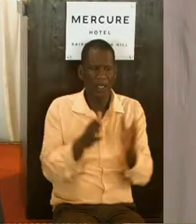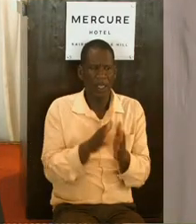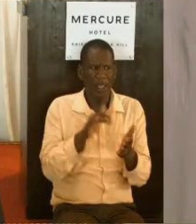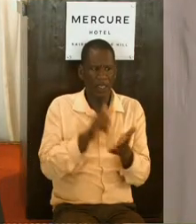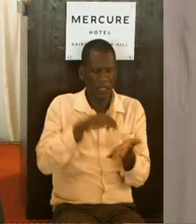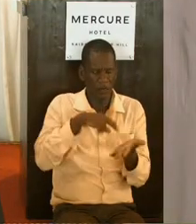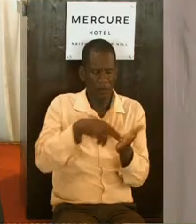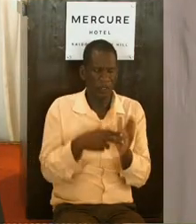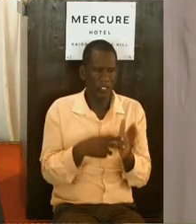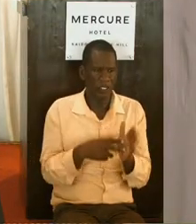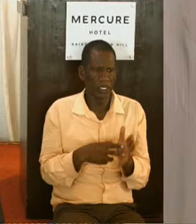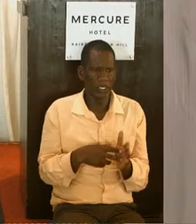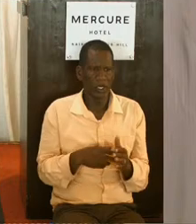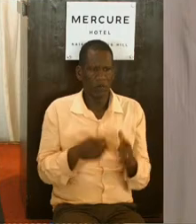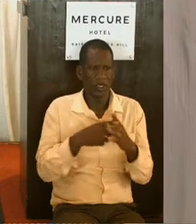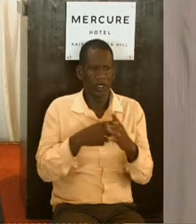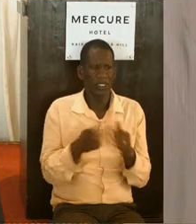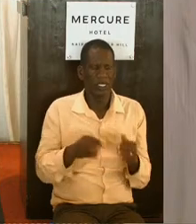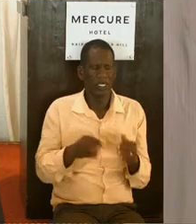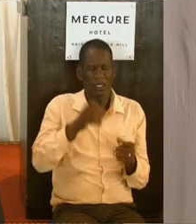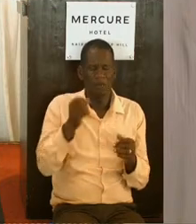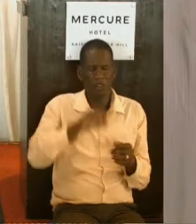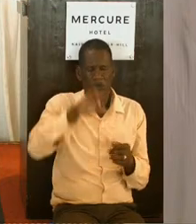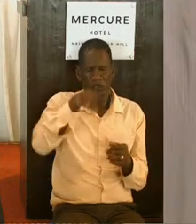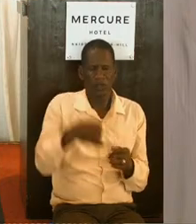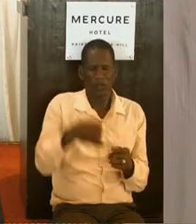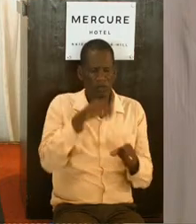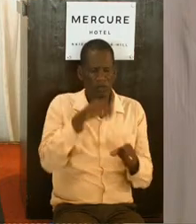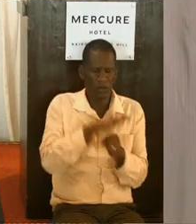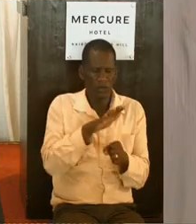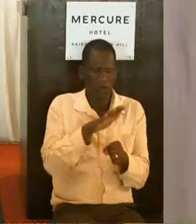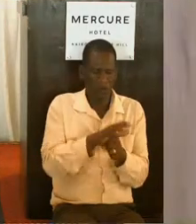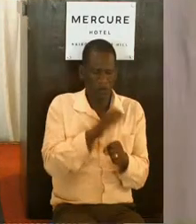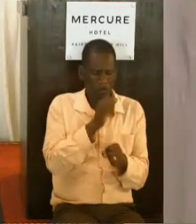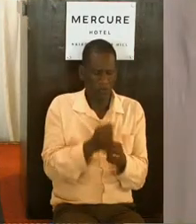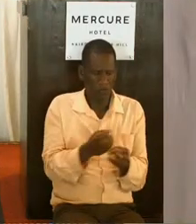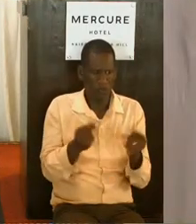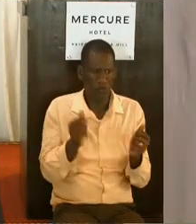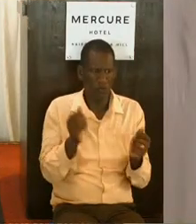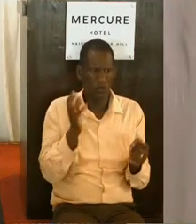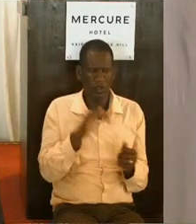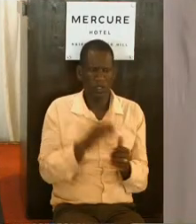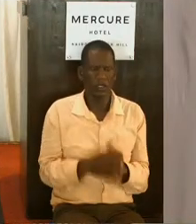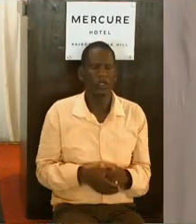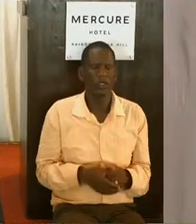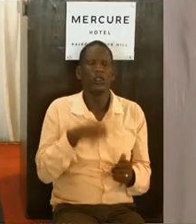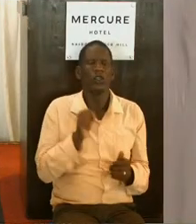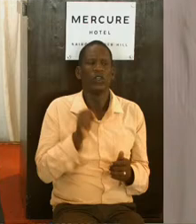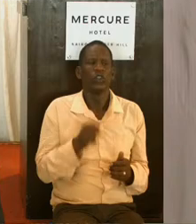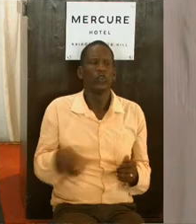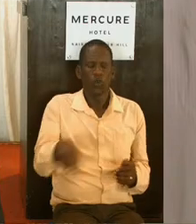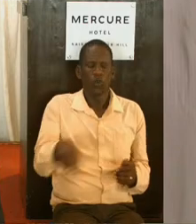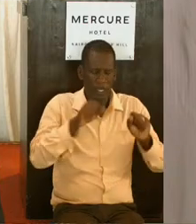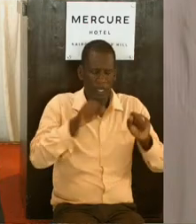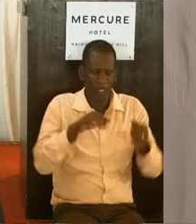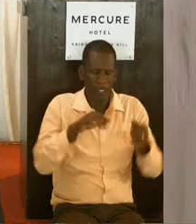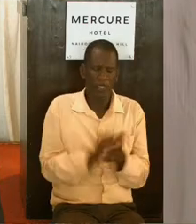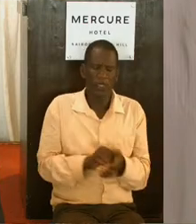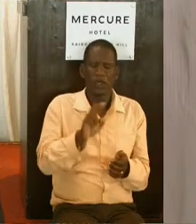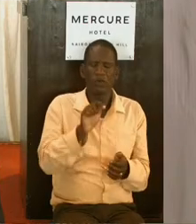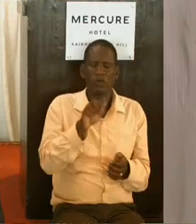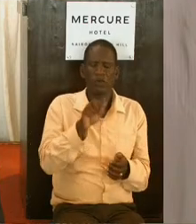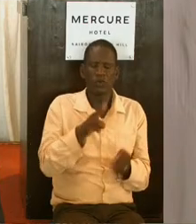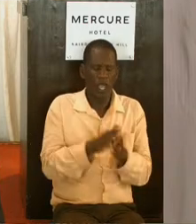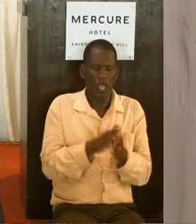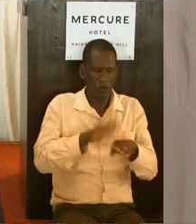project is going to start in January and a lot of work has been put in that so we agree that utu and